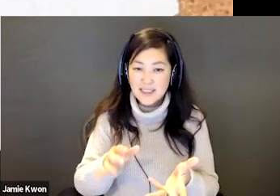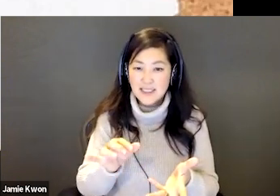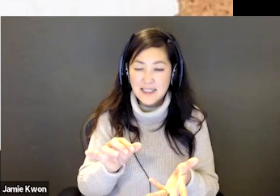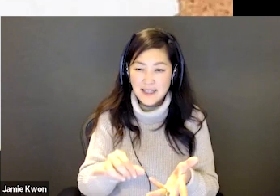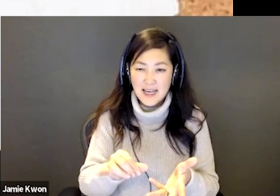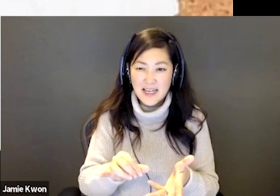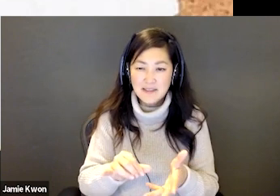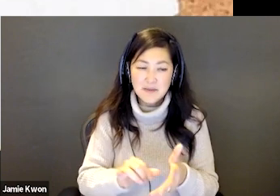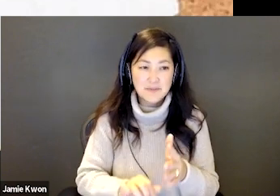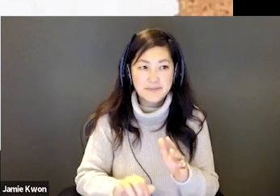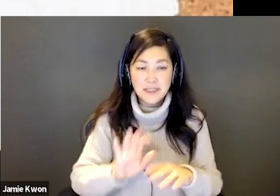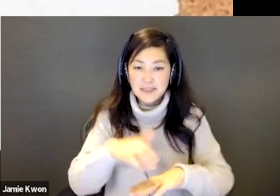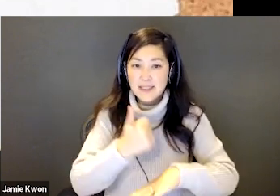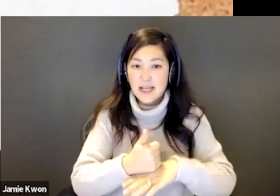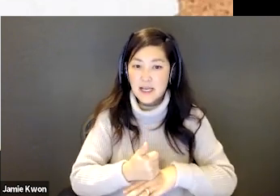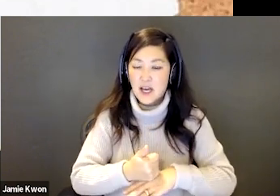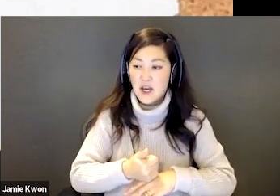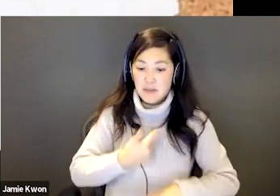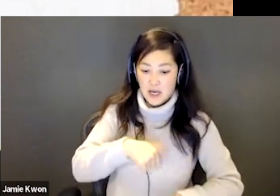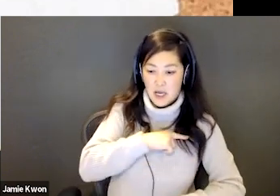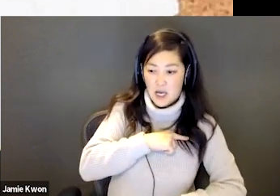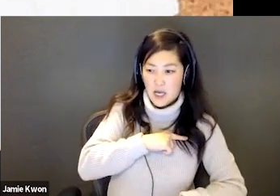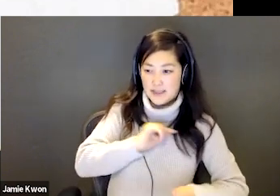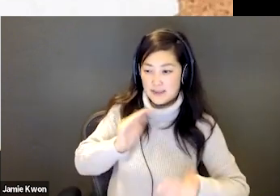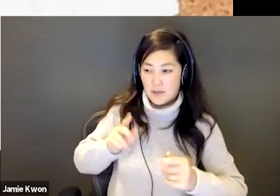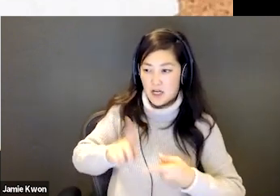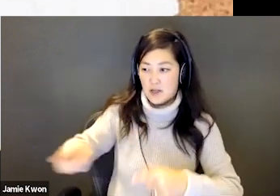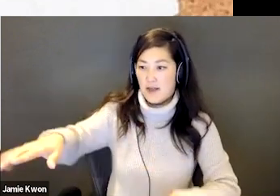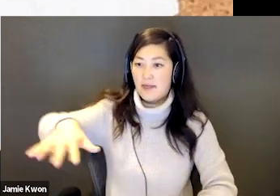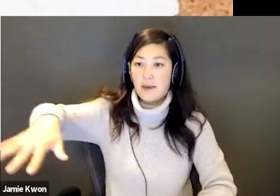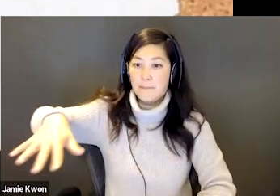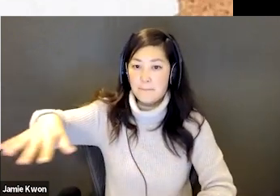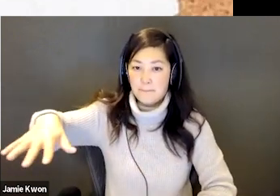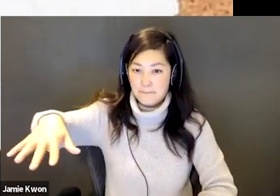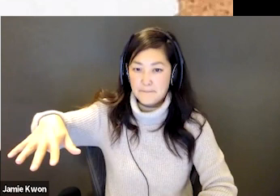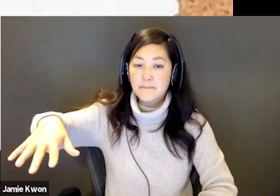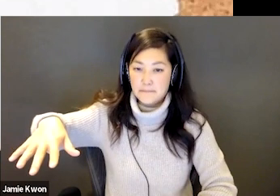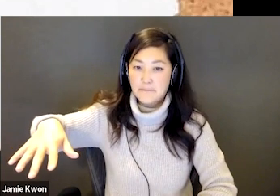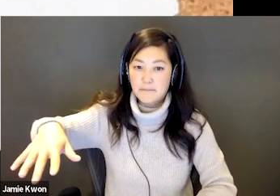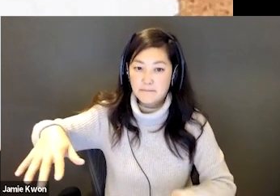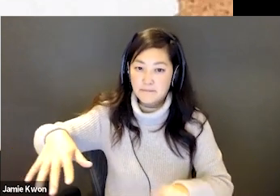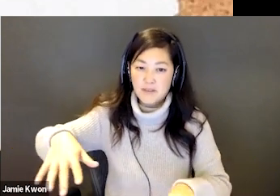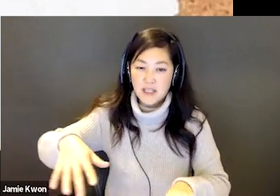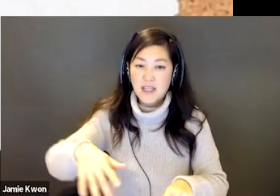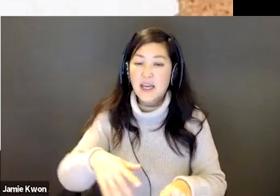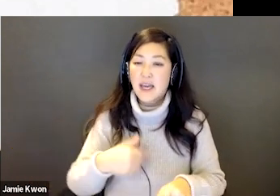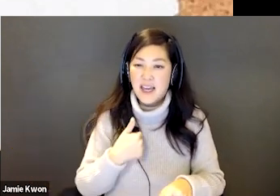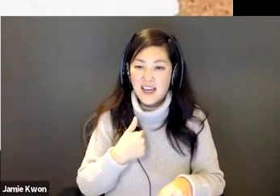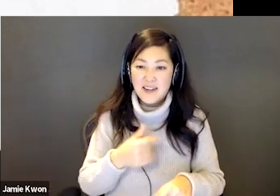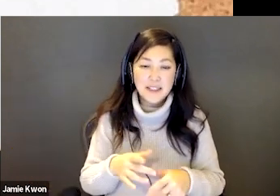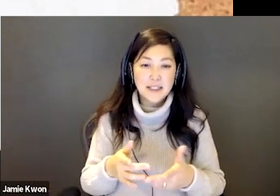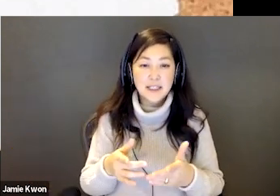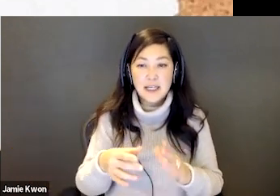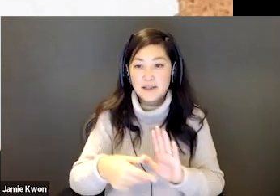versus them mentality in education and work environments, othering an entire neurotype in